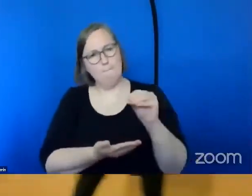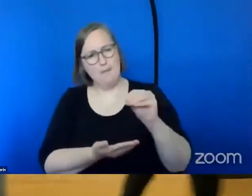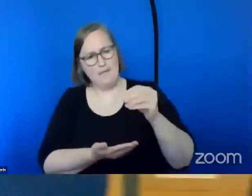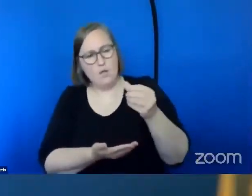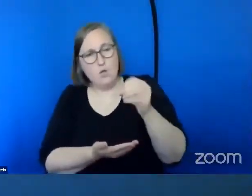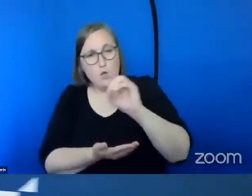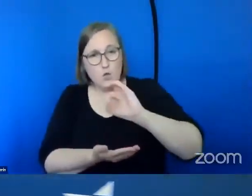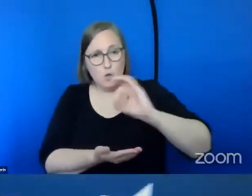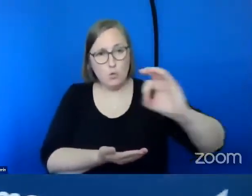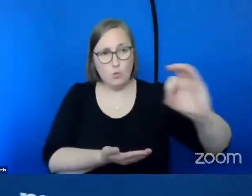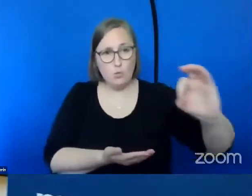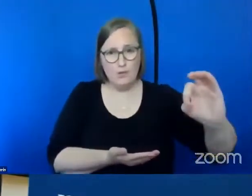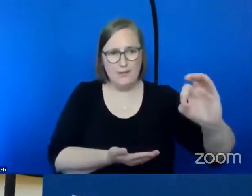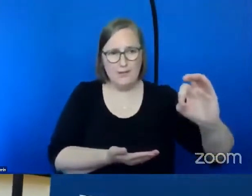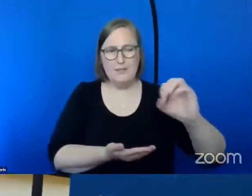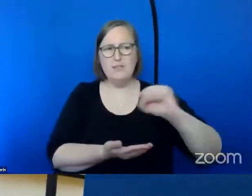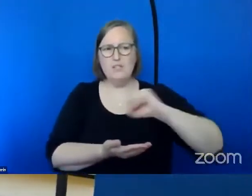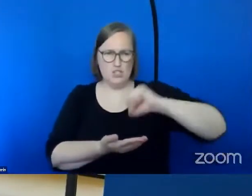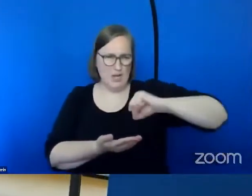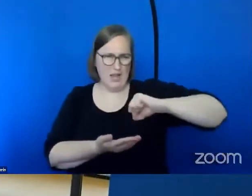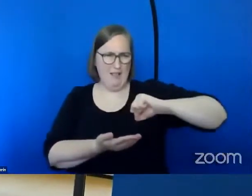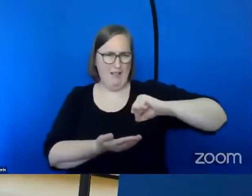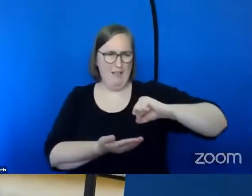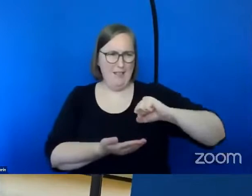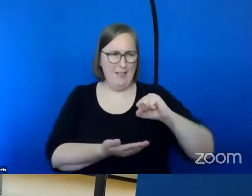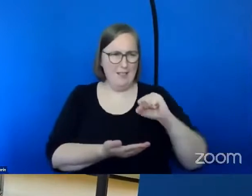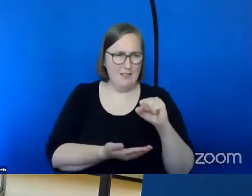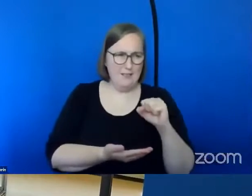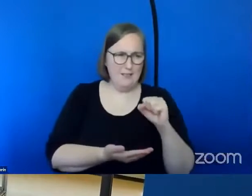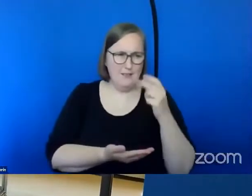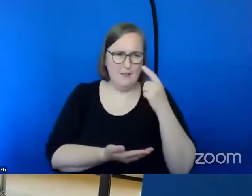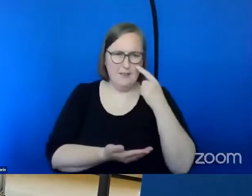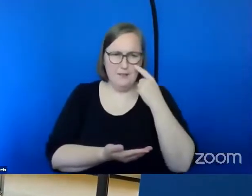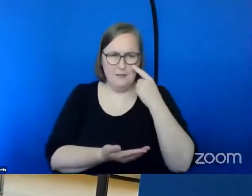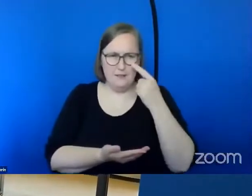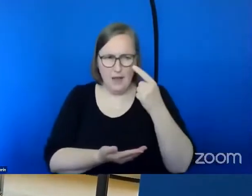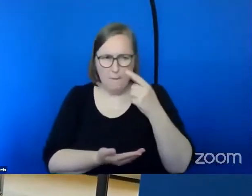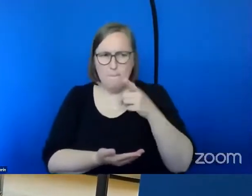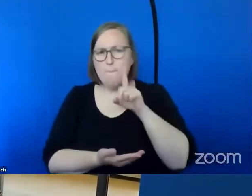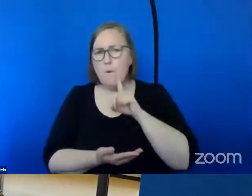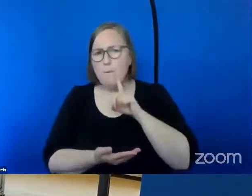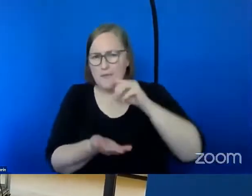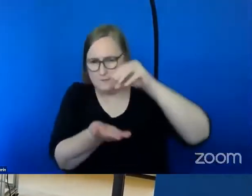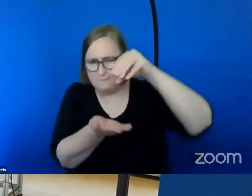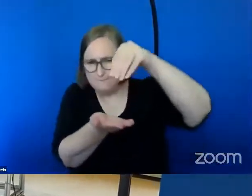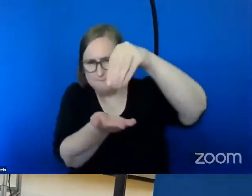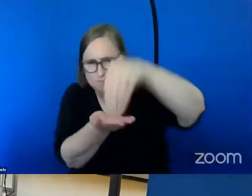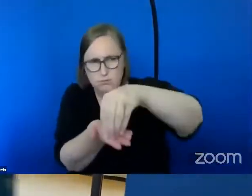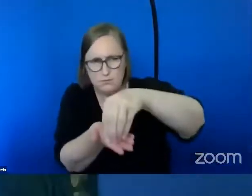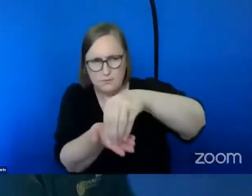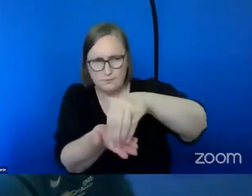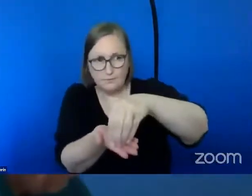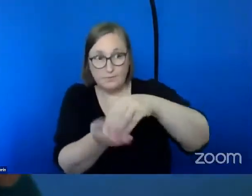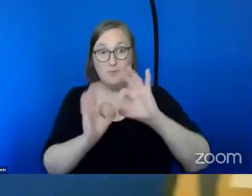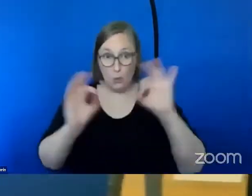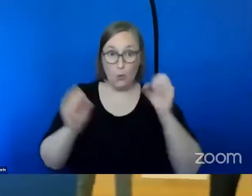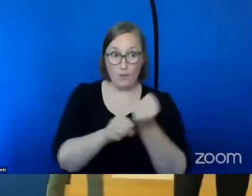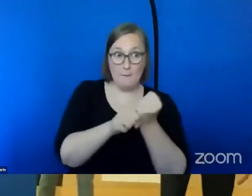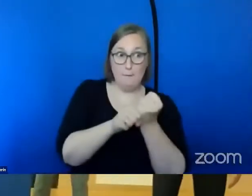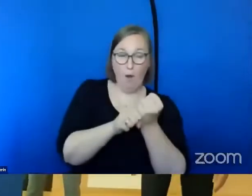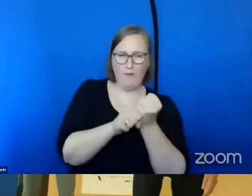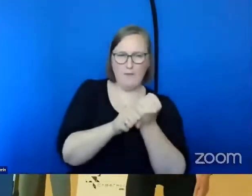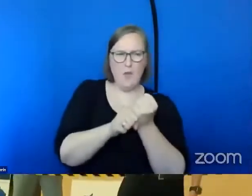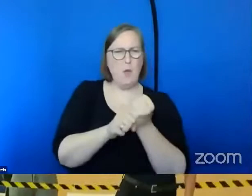Very well done. 2:20, 7 seconds to put the keyring on. This will go right to the wire. 24,